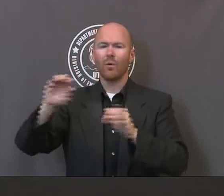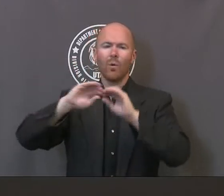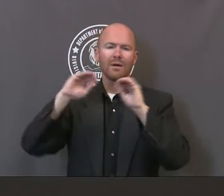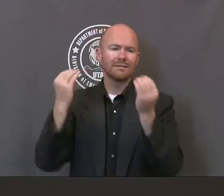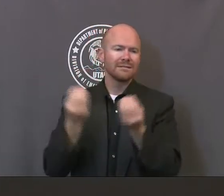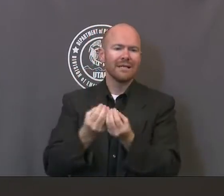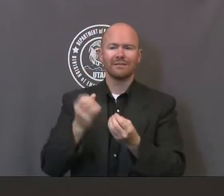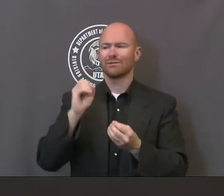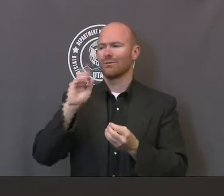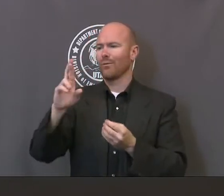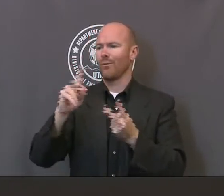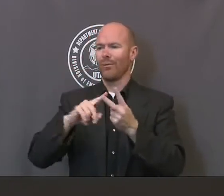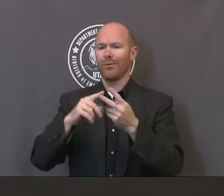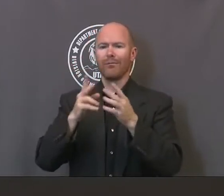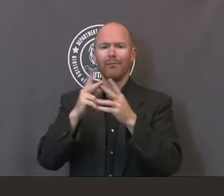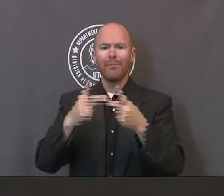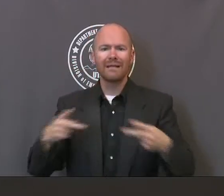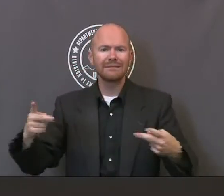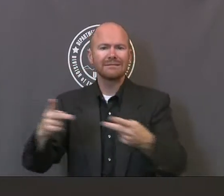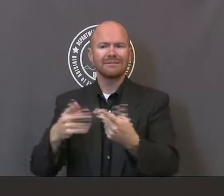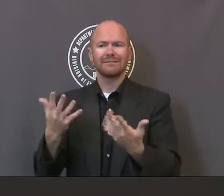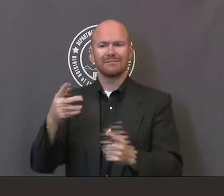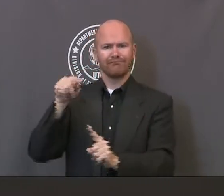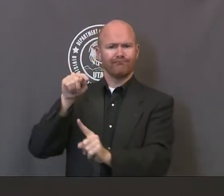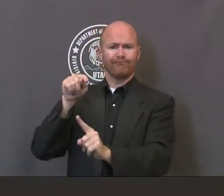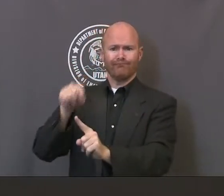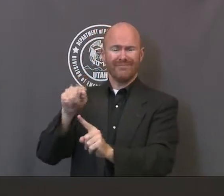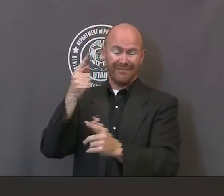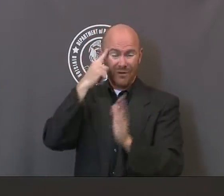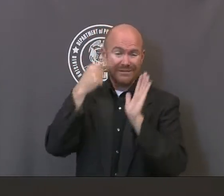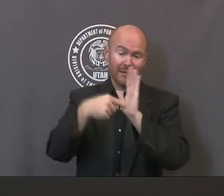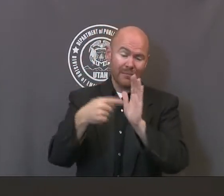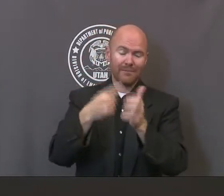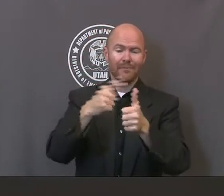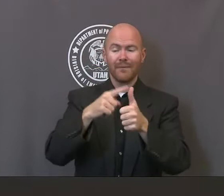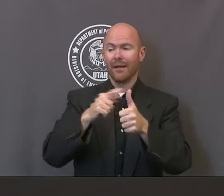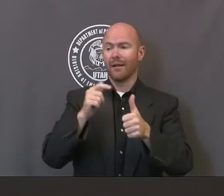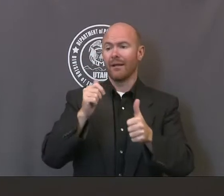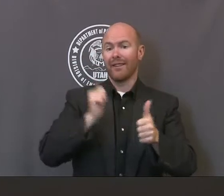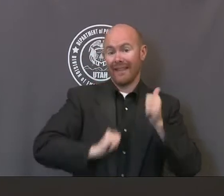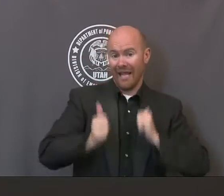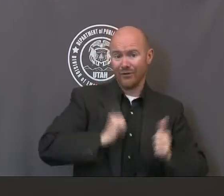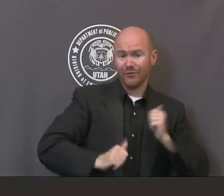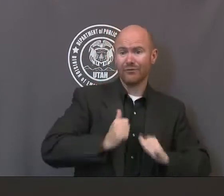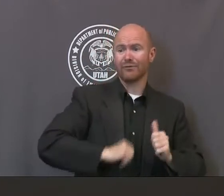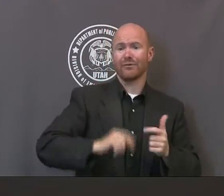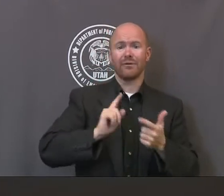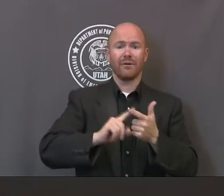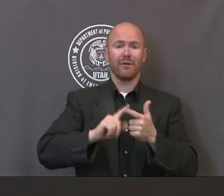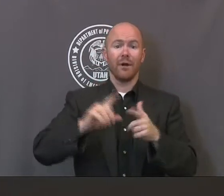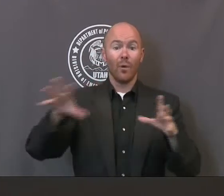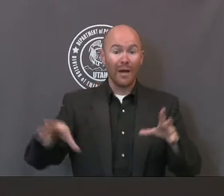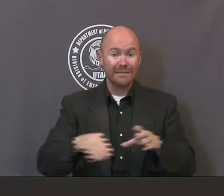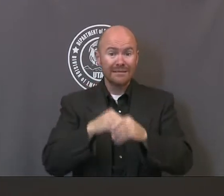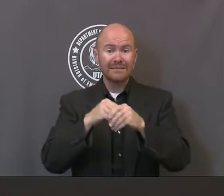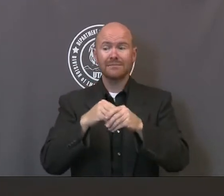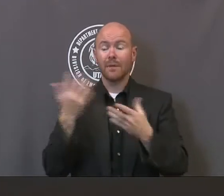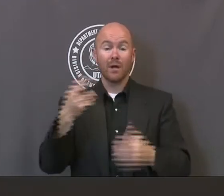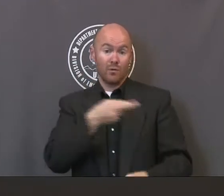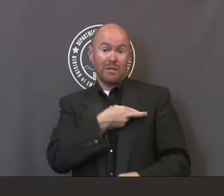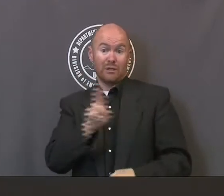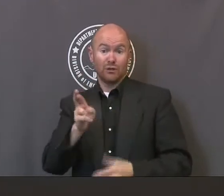allows public gathering, including but not limited to movie theaters, performing venues, weddings, recreation venues, religious